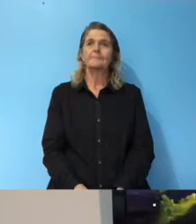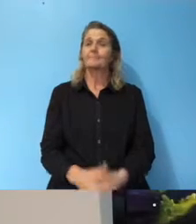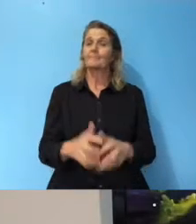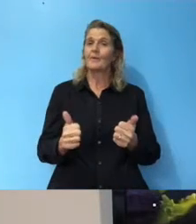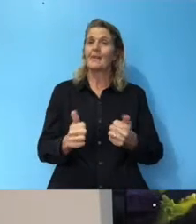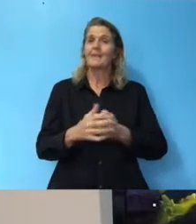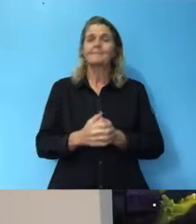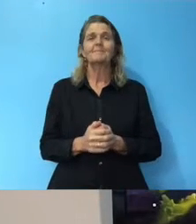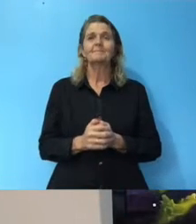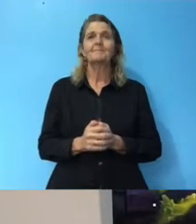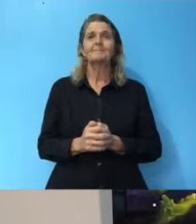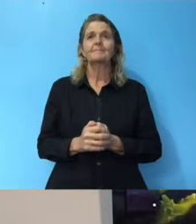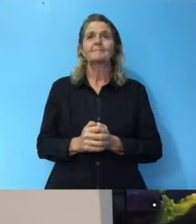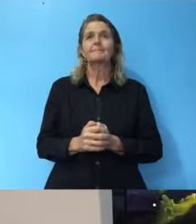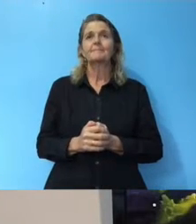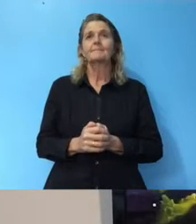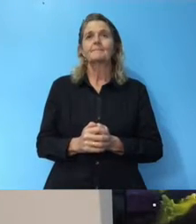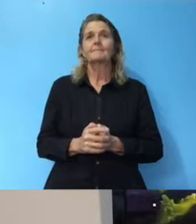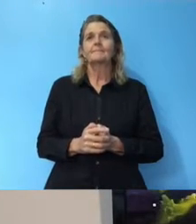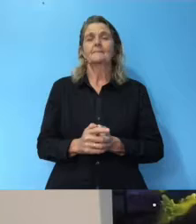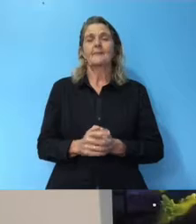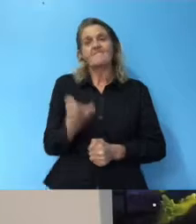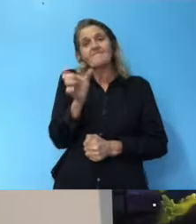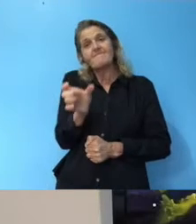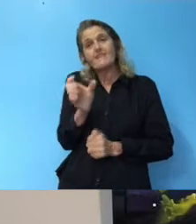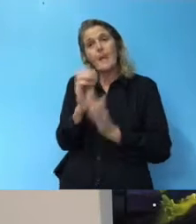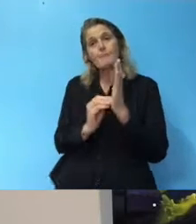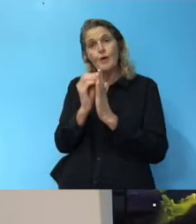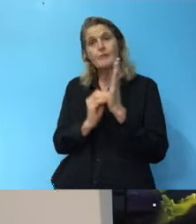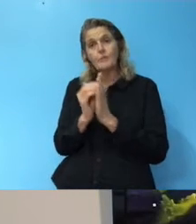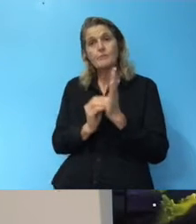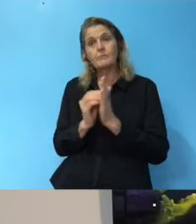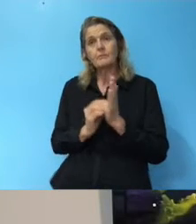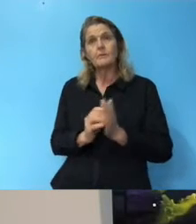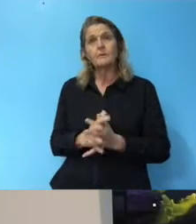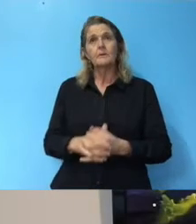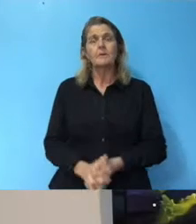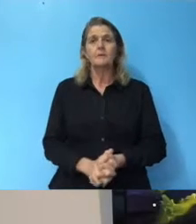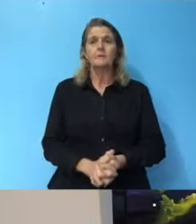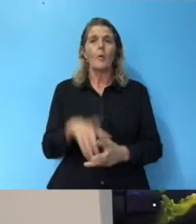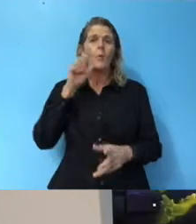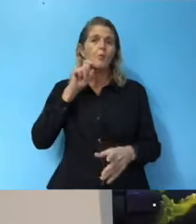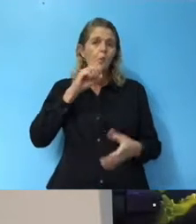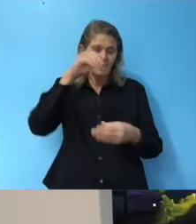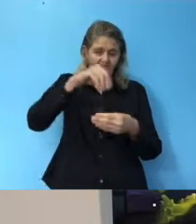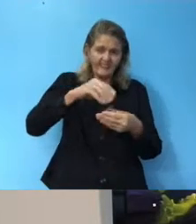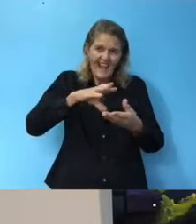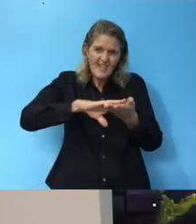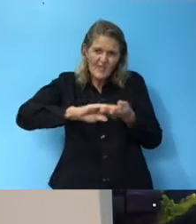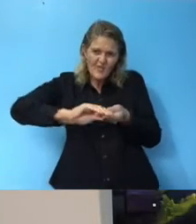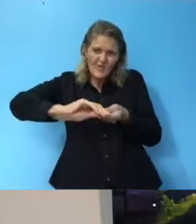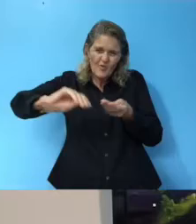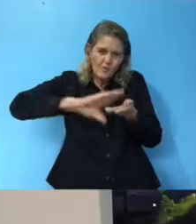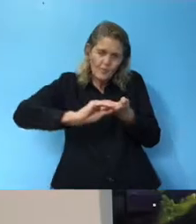Okay, I'm going to get my big brush, one of my big brushes, squeeze the water out.